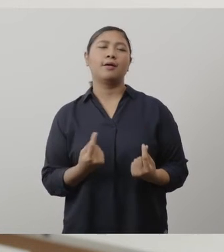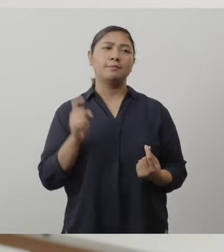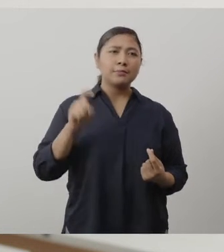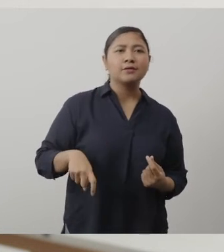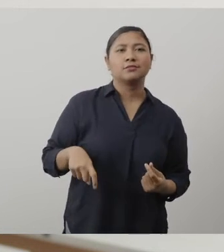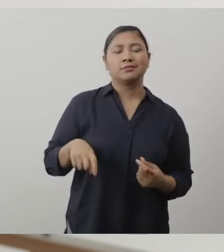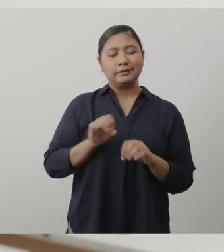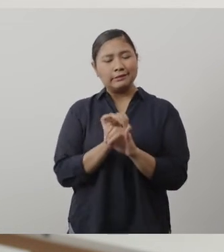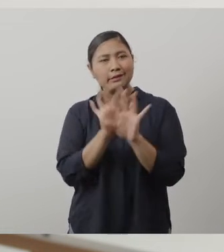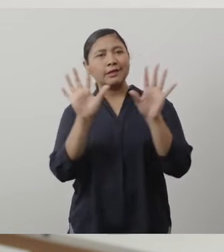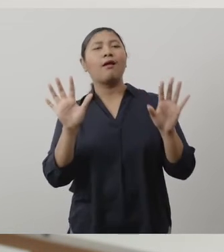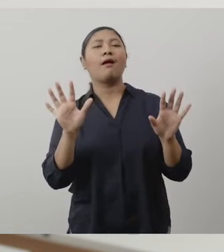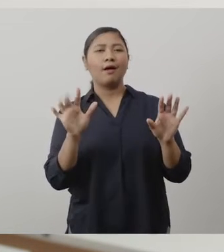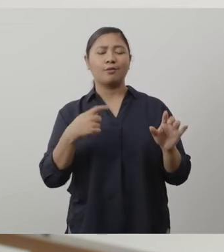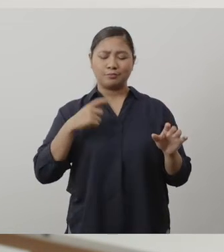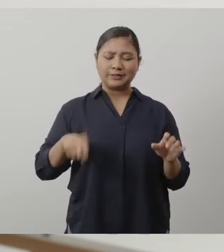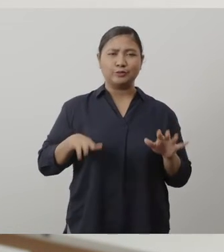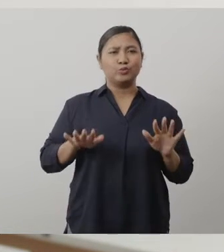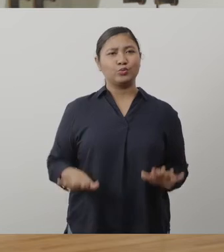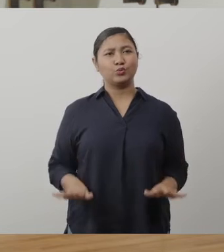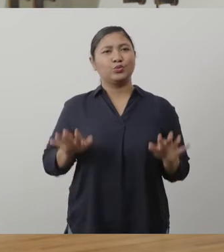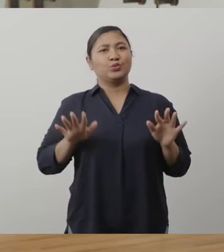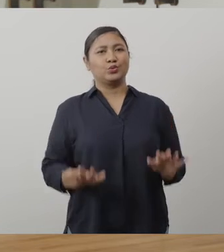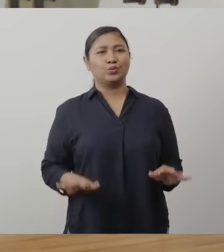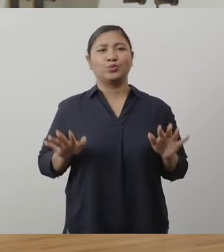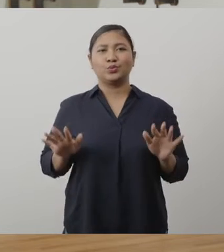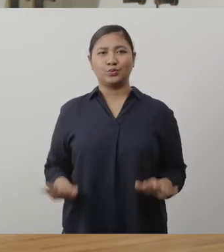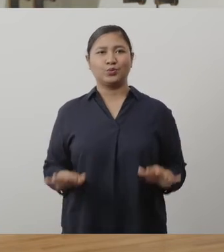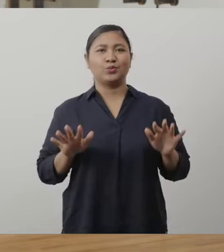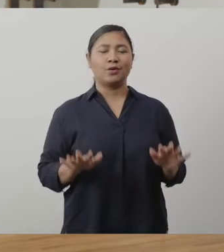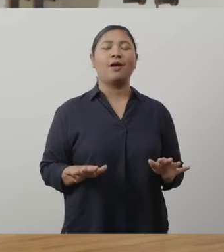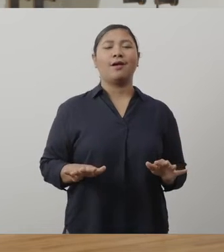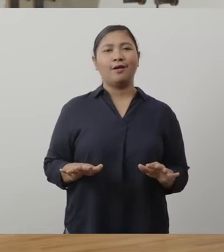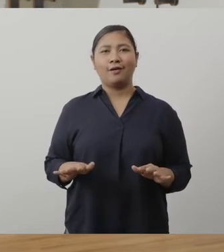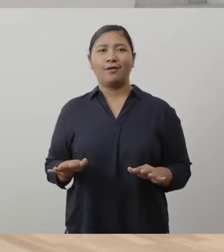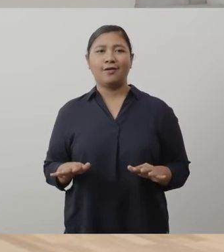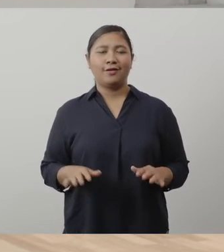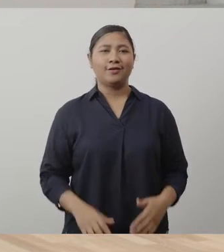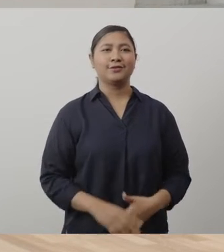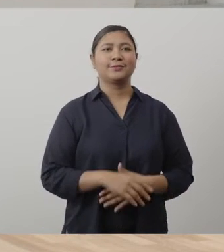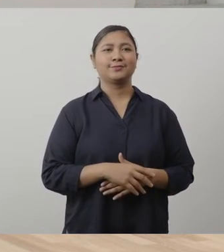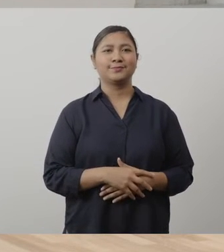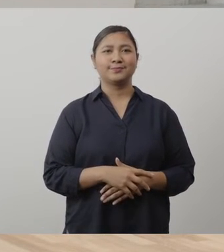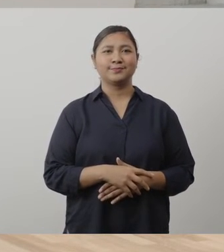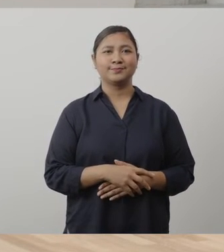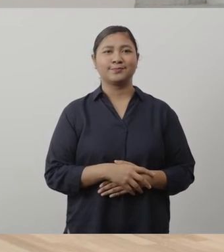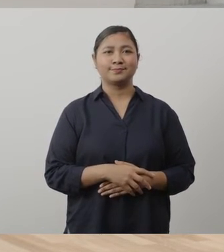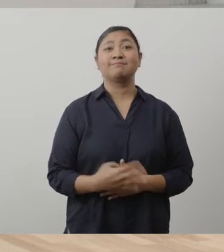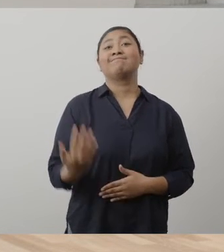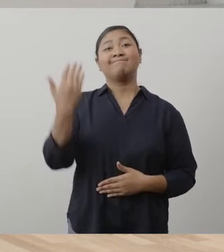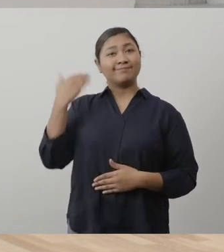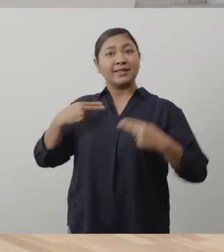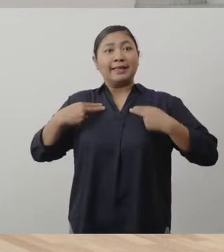you are rushing from one place to another, I'm being mindful of what I'm doing. I think well-being